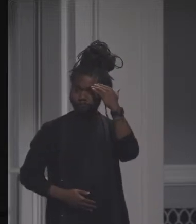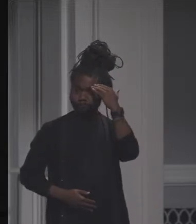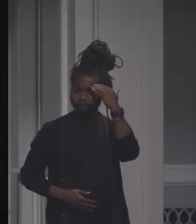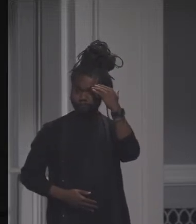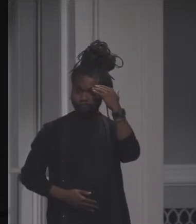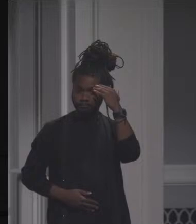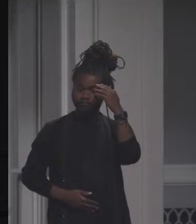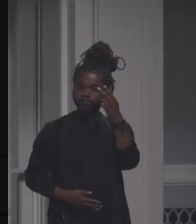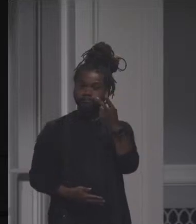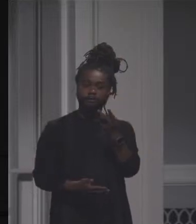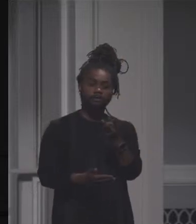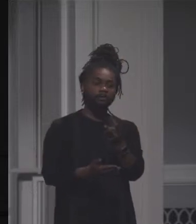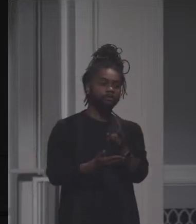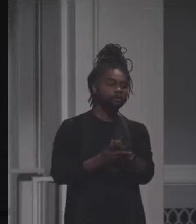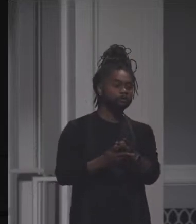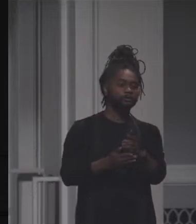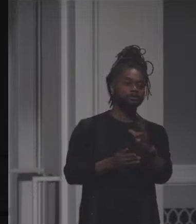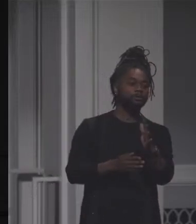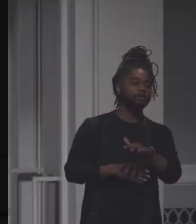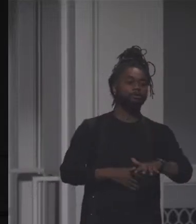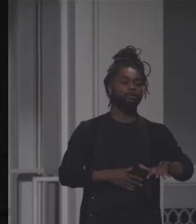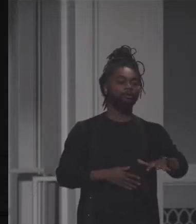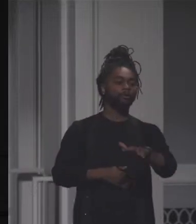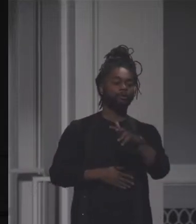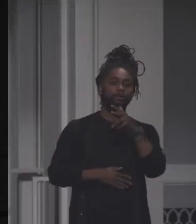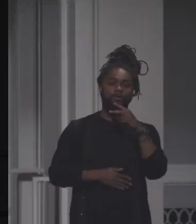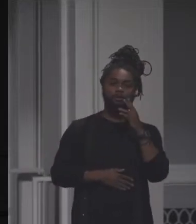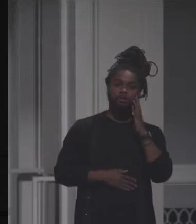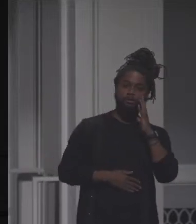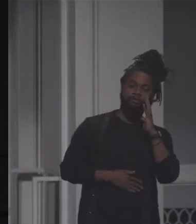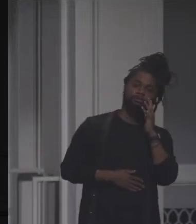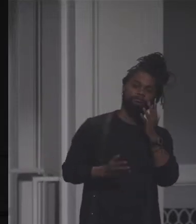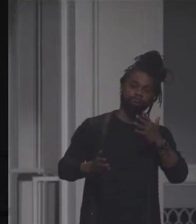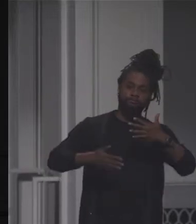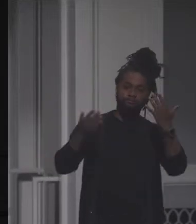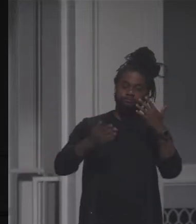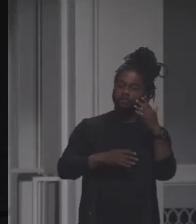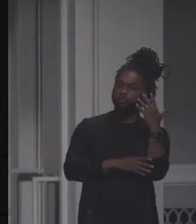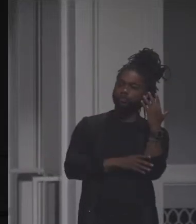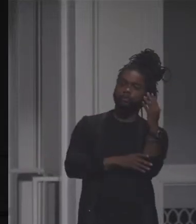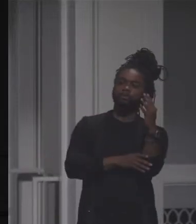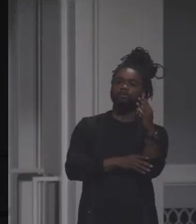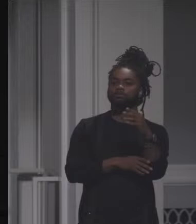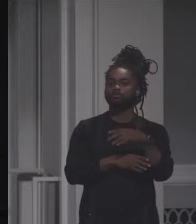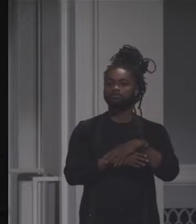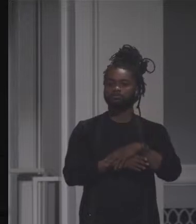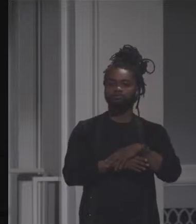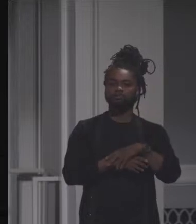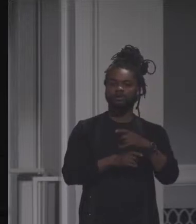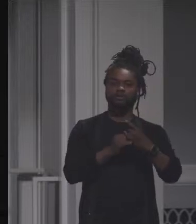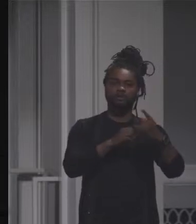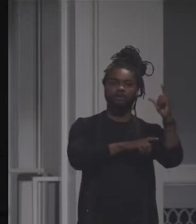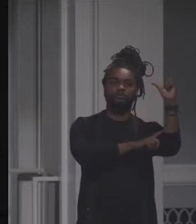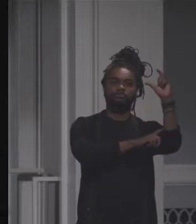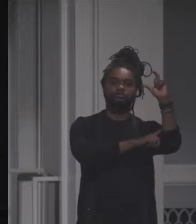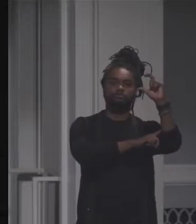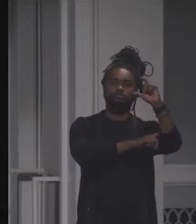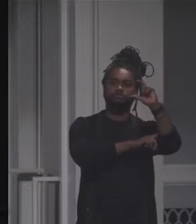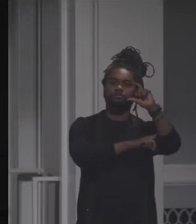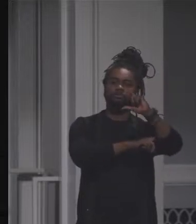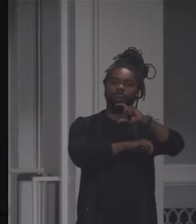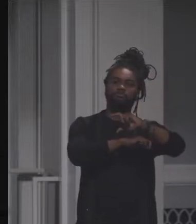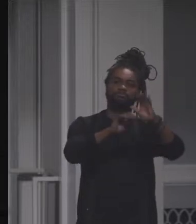hazel coppice, one cheek pressed to the moss that smelt of worm cast and the last of the sun,